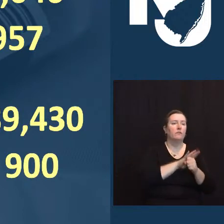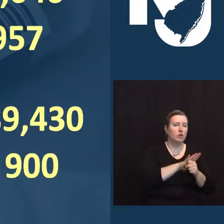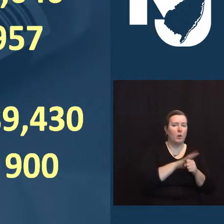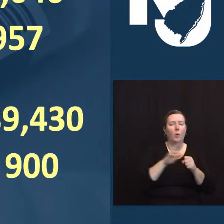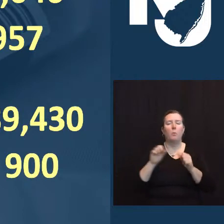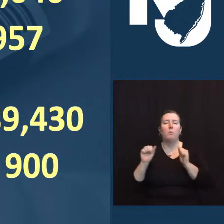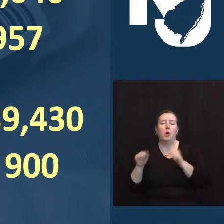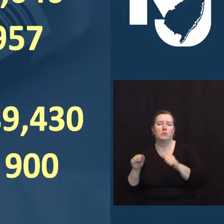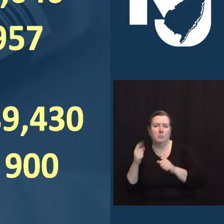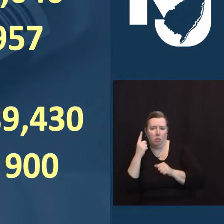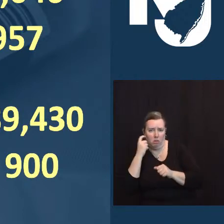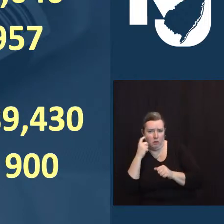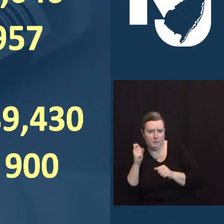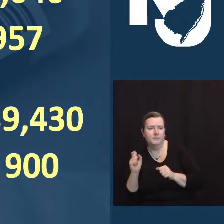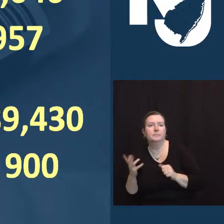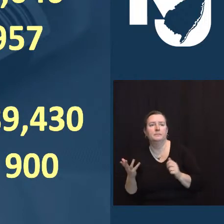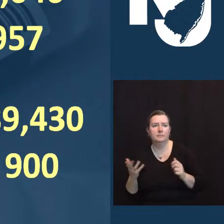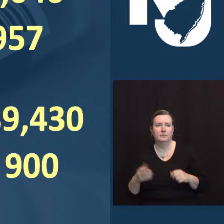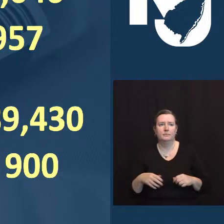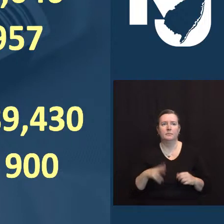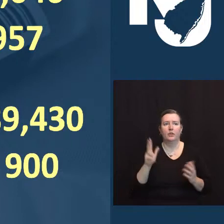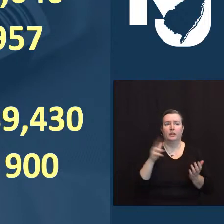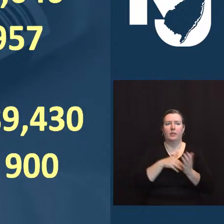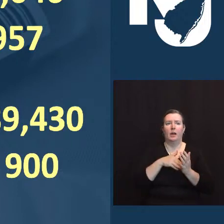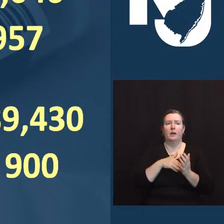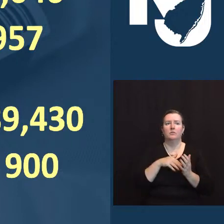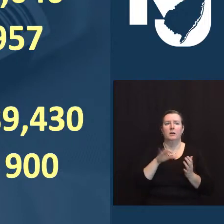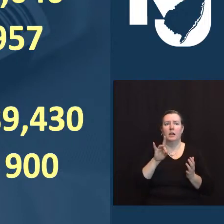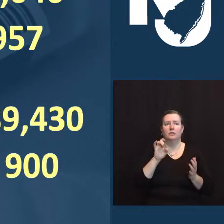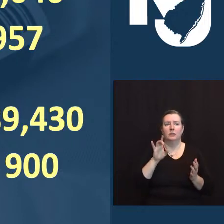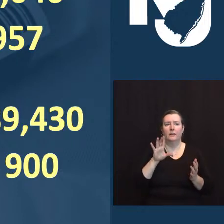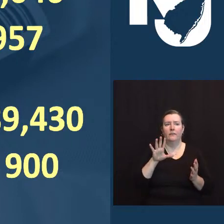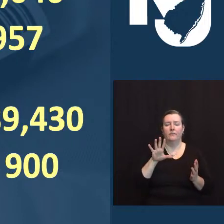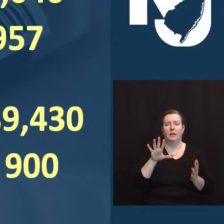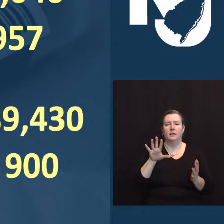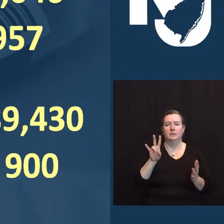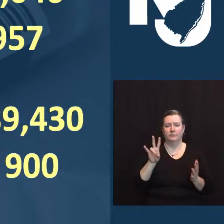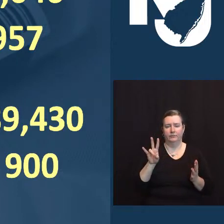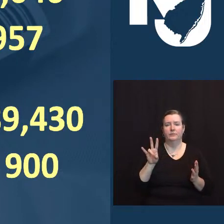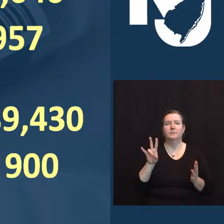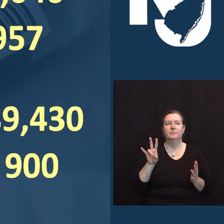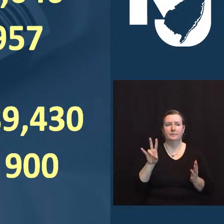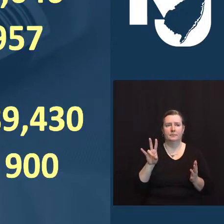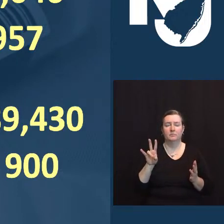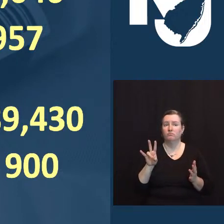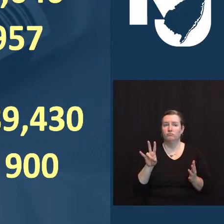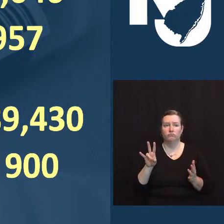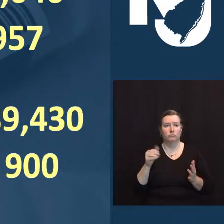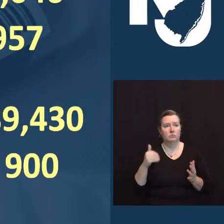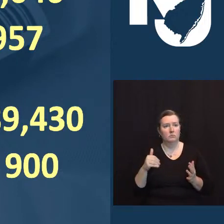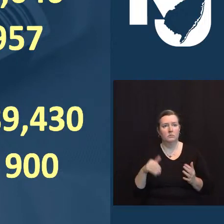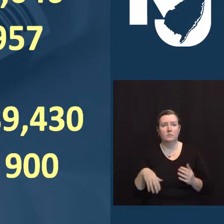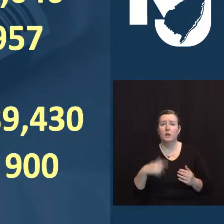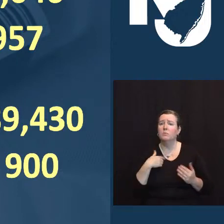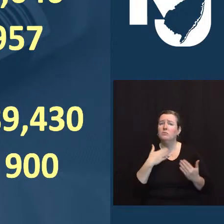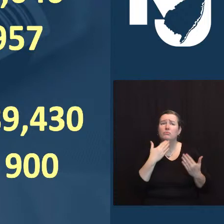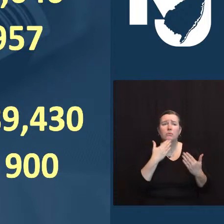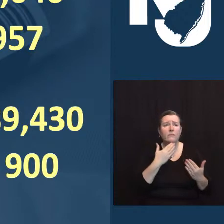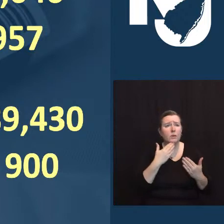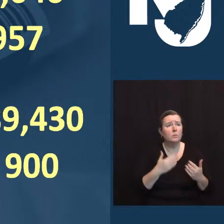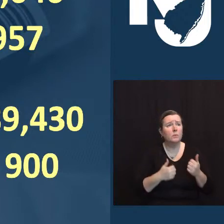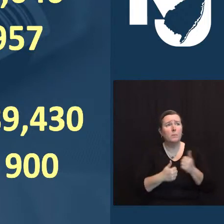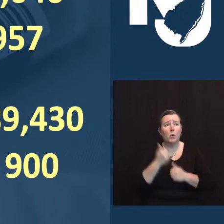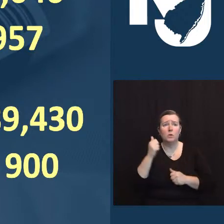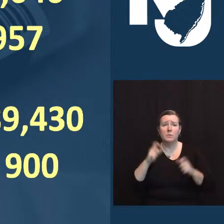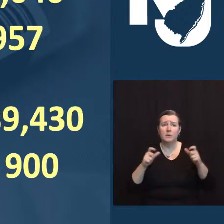tests, 3,857. We are grateful that the overwhelming number of those who tested positive